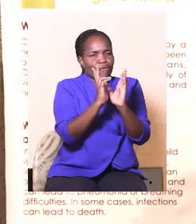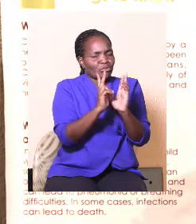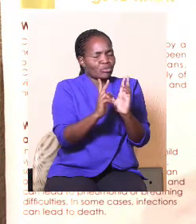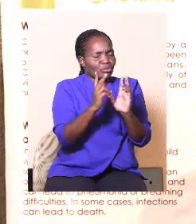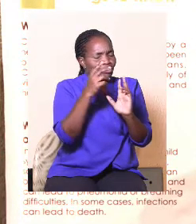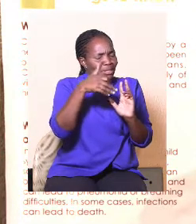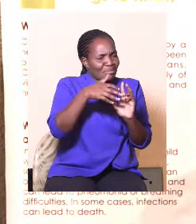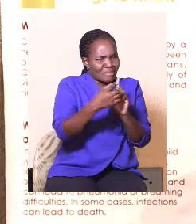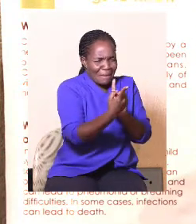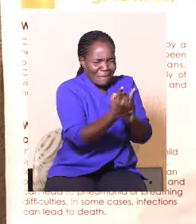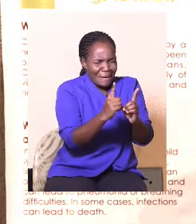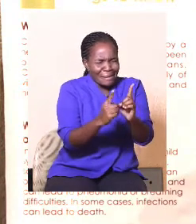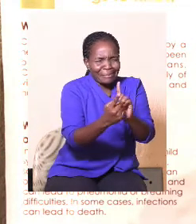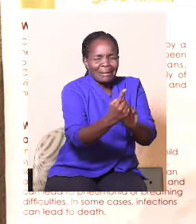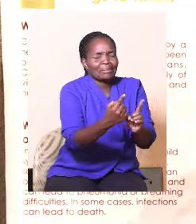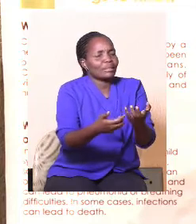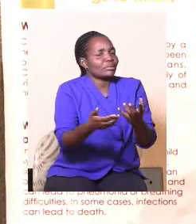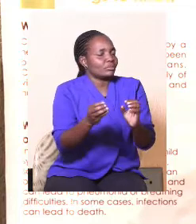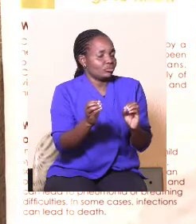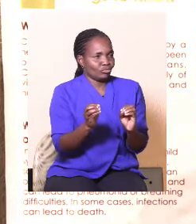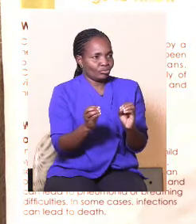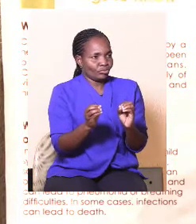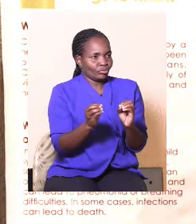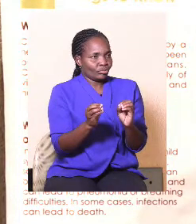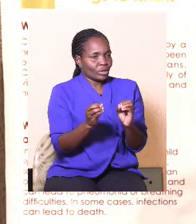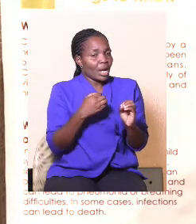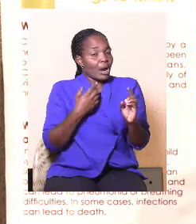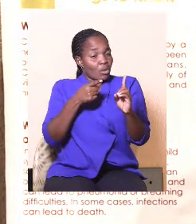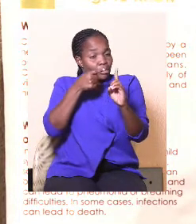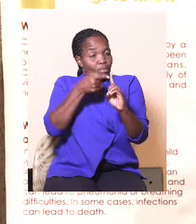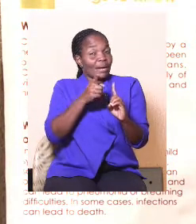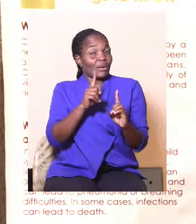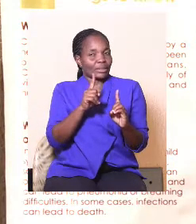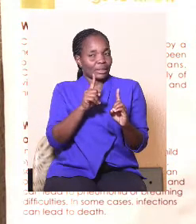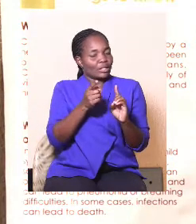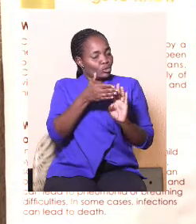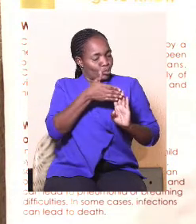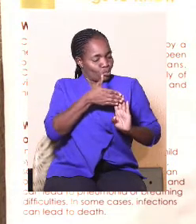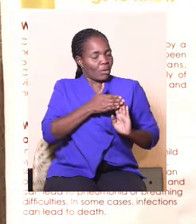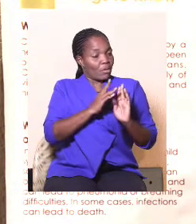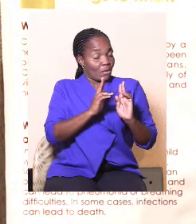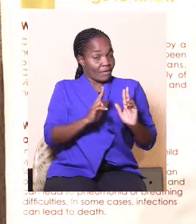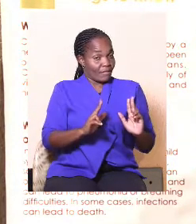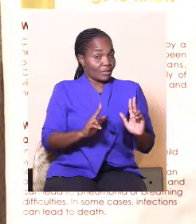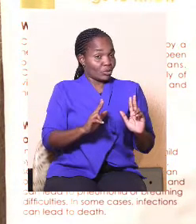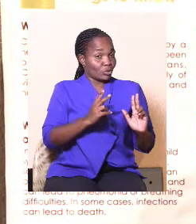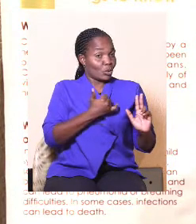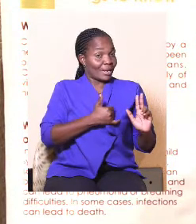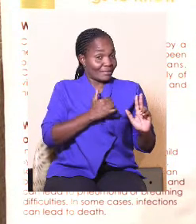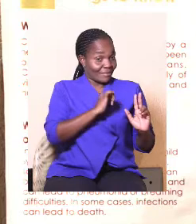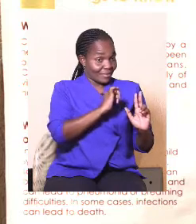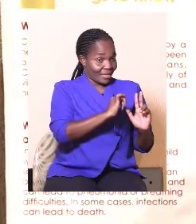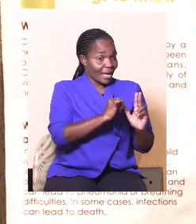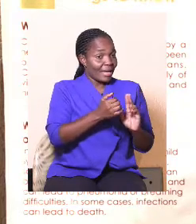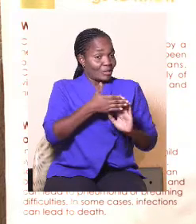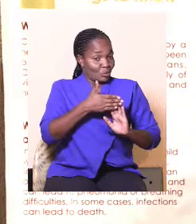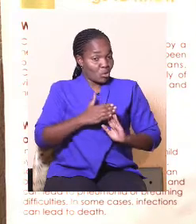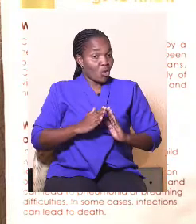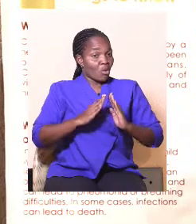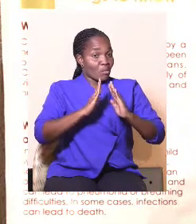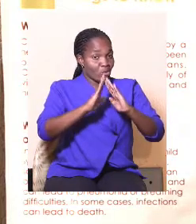to consult. And remember, the goal is to save life. And if we delay it further and save livelihoods, and livelihood,